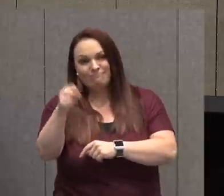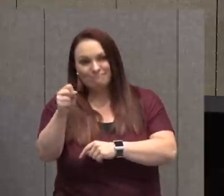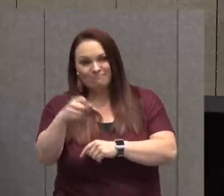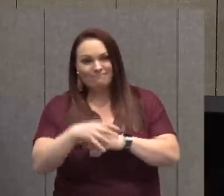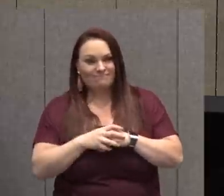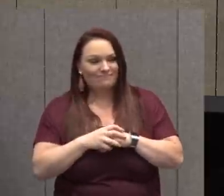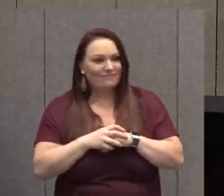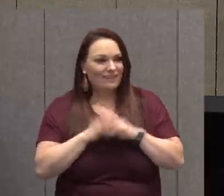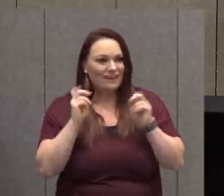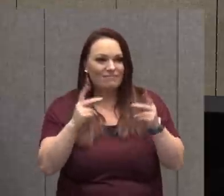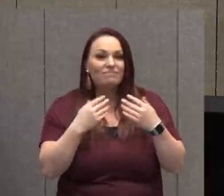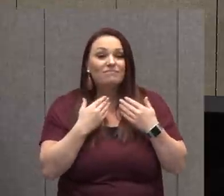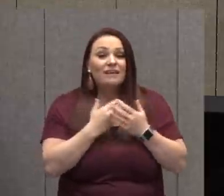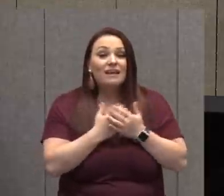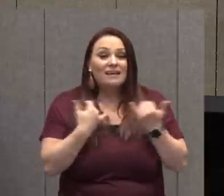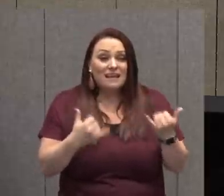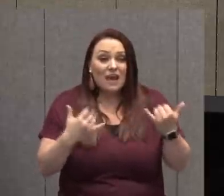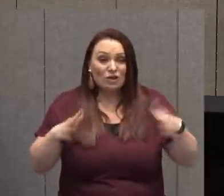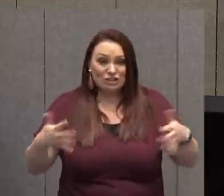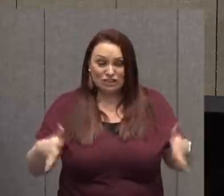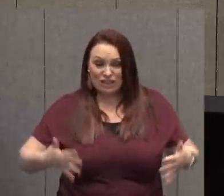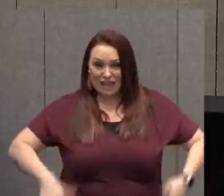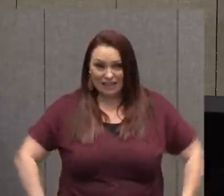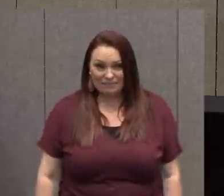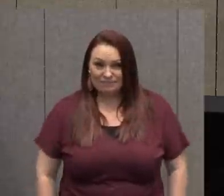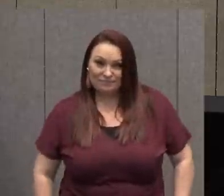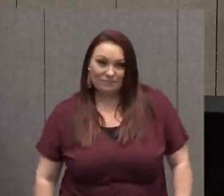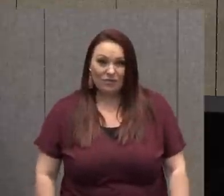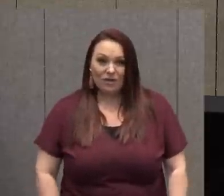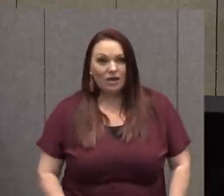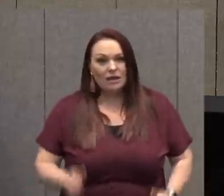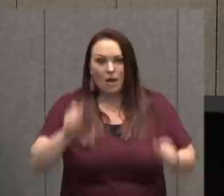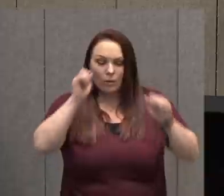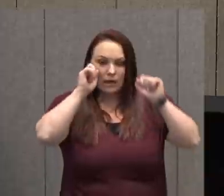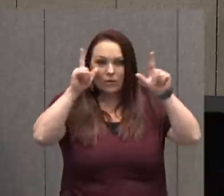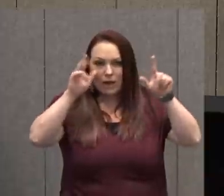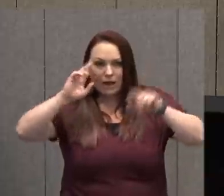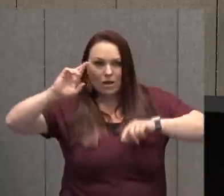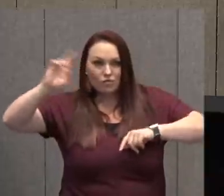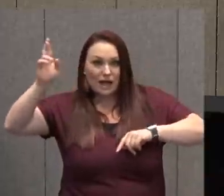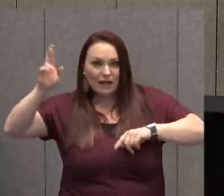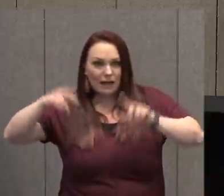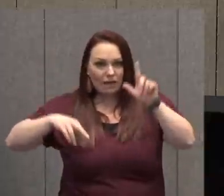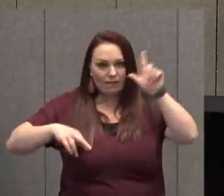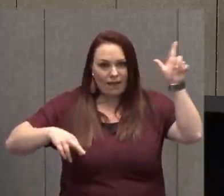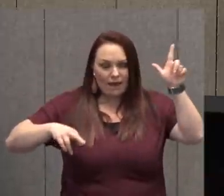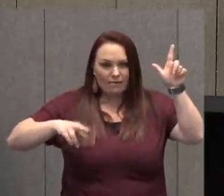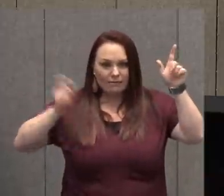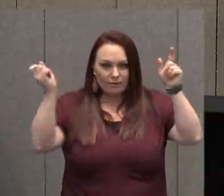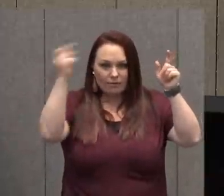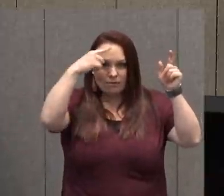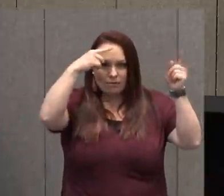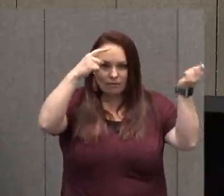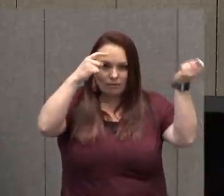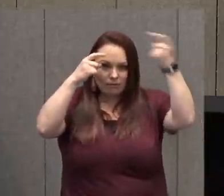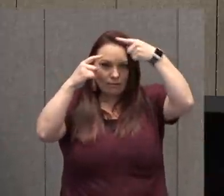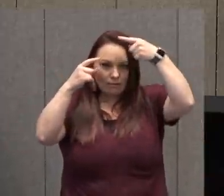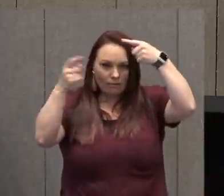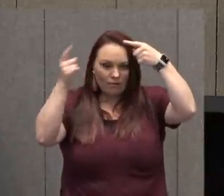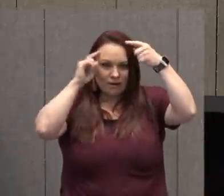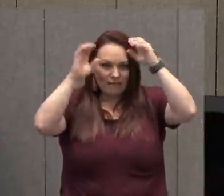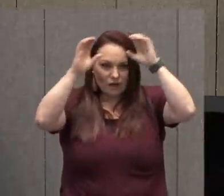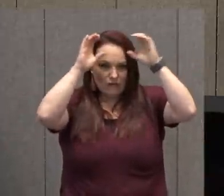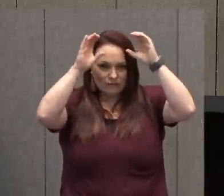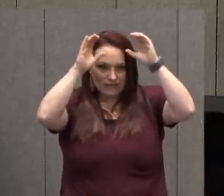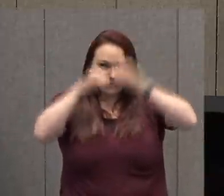Okay, now like shake that out. Now we're gonna do what I call, we're gonna wake up our right brain and left brain and make them talk to each other. We're